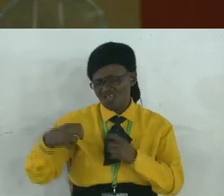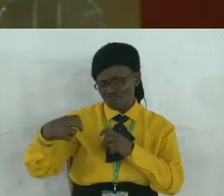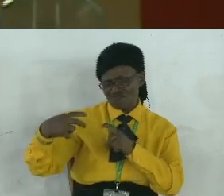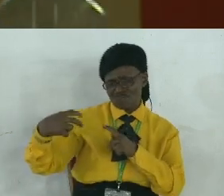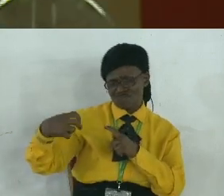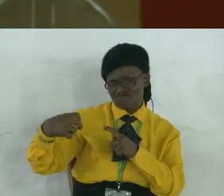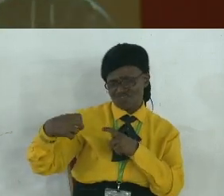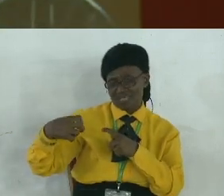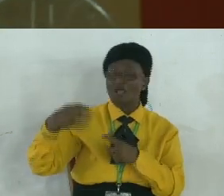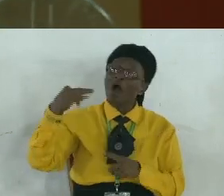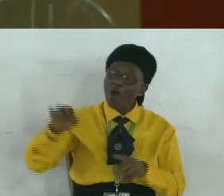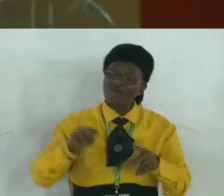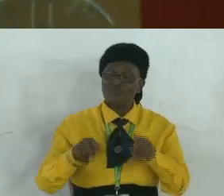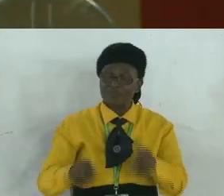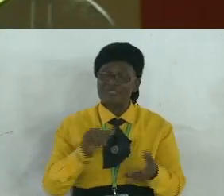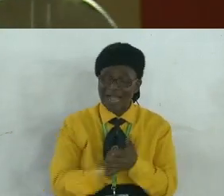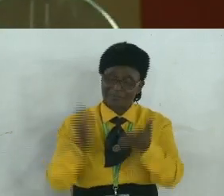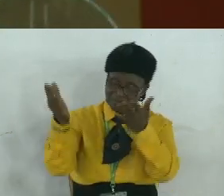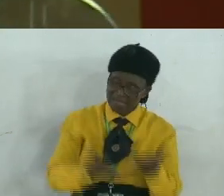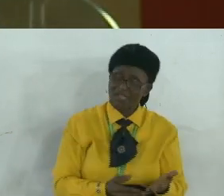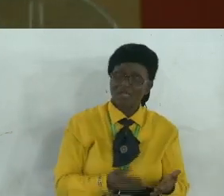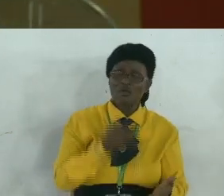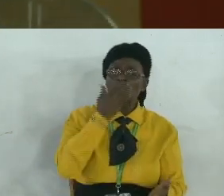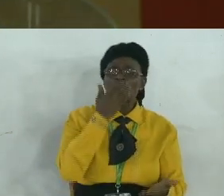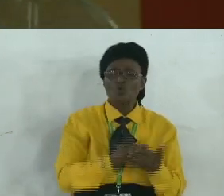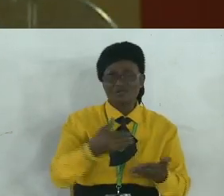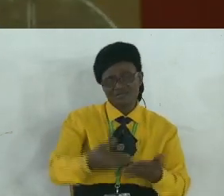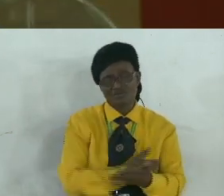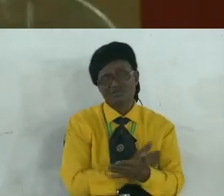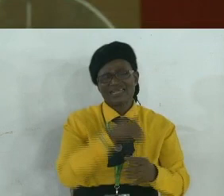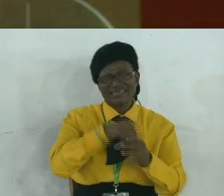Oh, in the name of the one who called me,